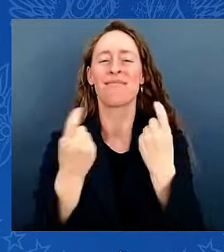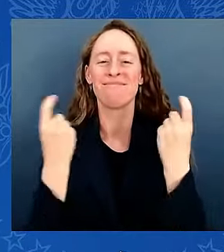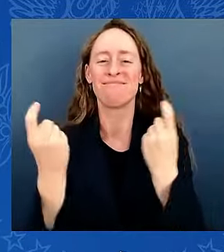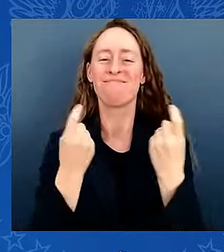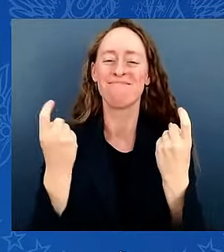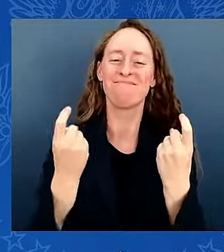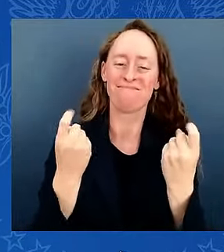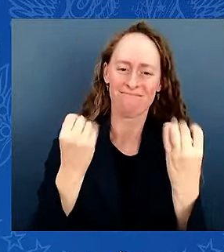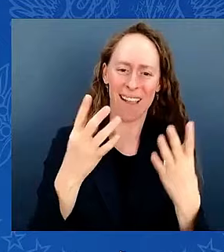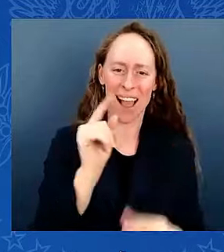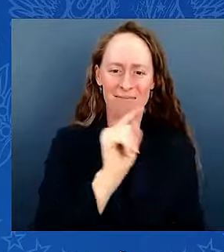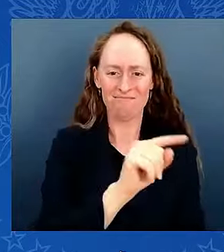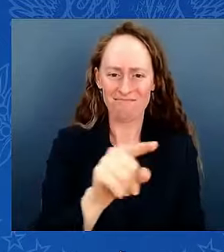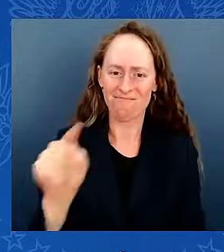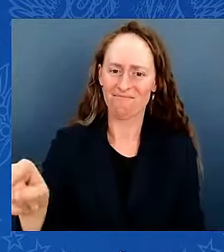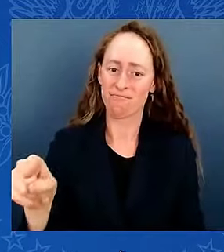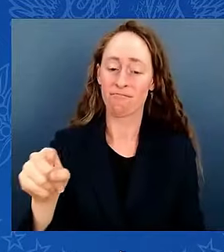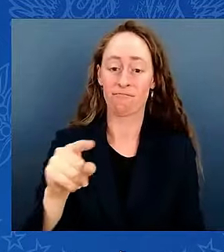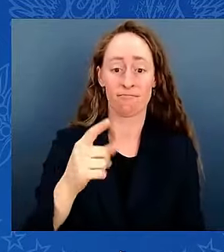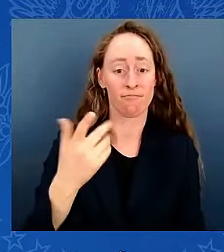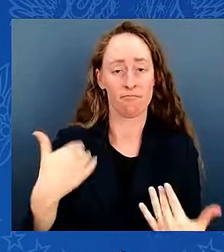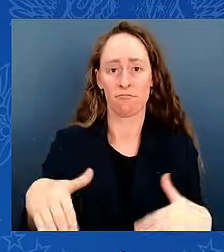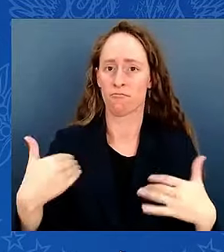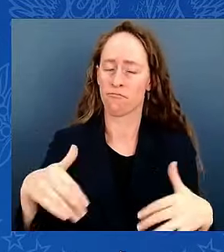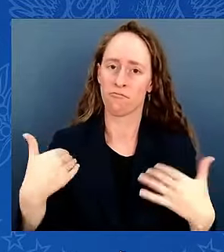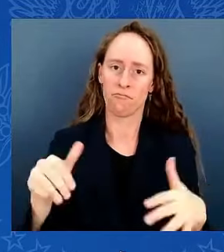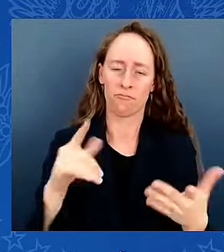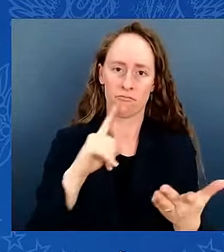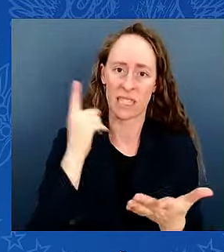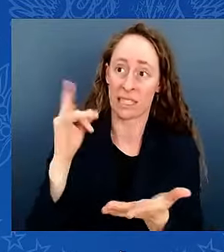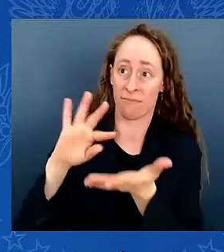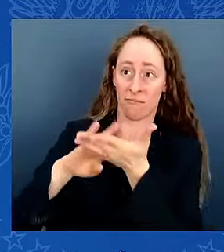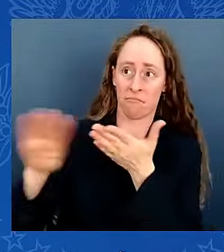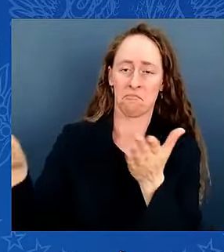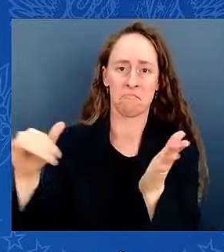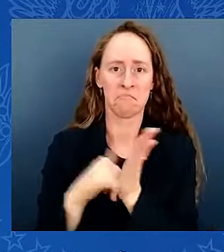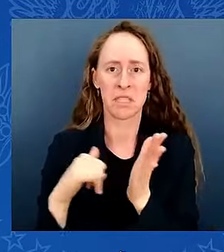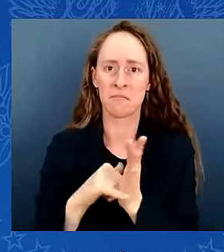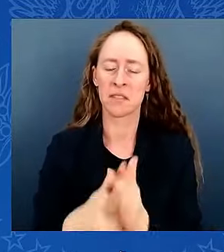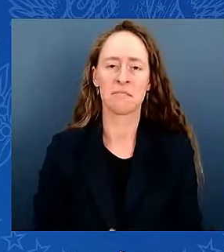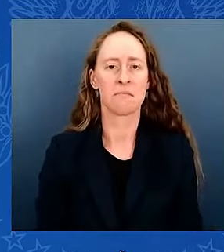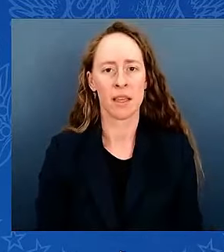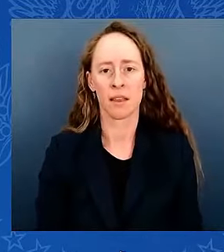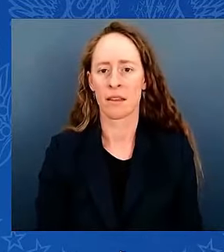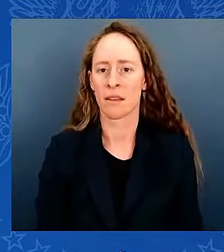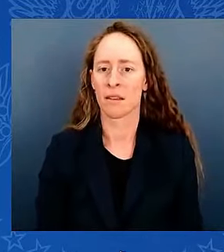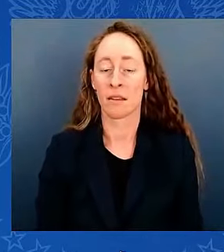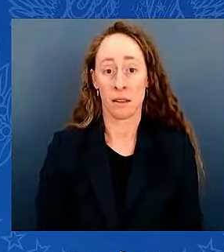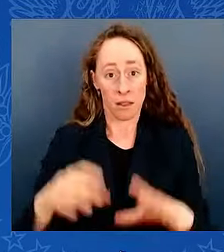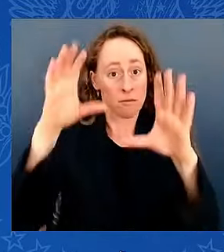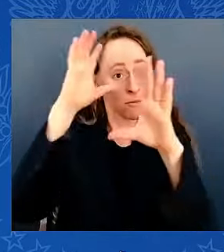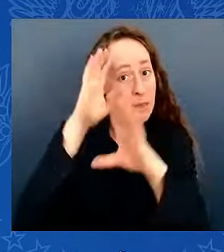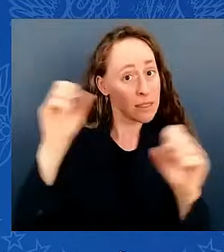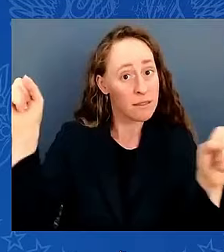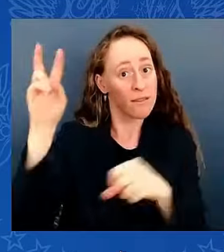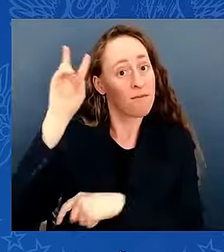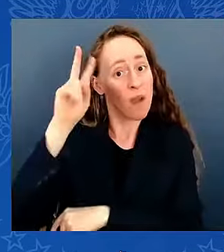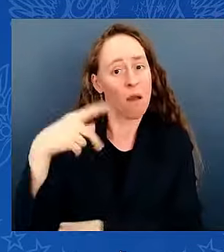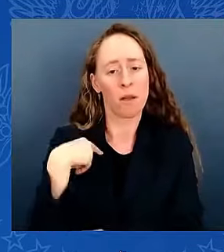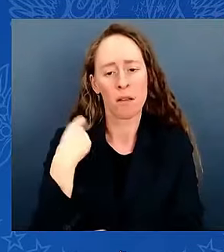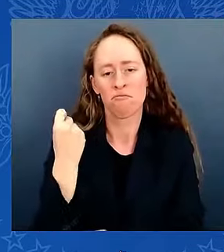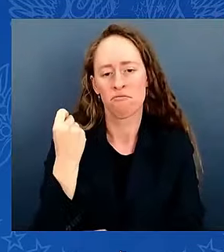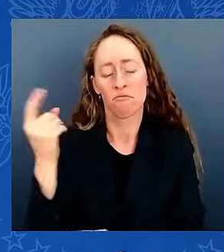Trust me, President Biden and Vice President Harris understand our community, and they